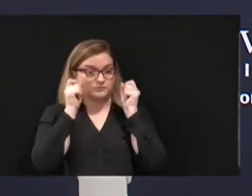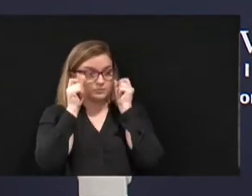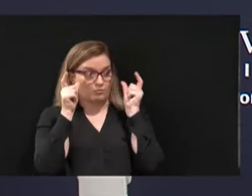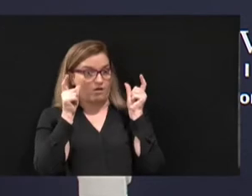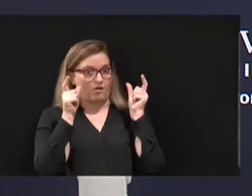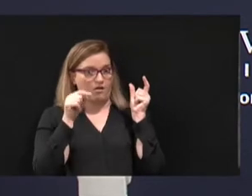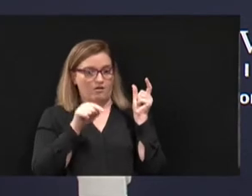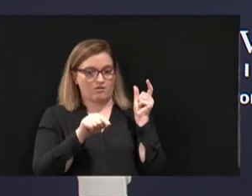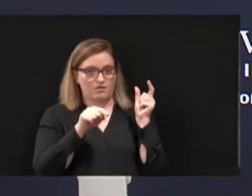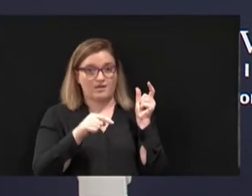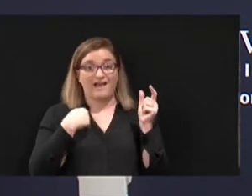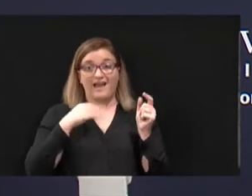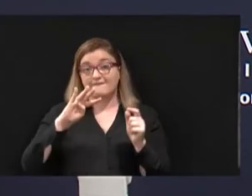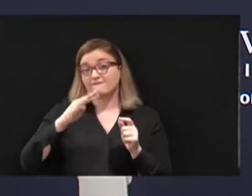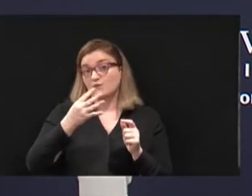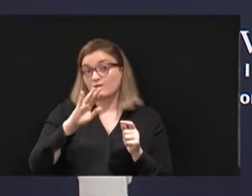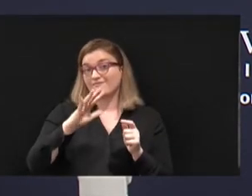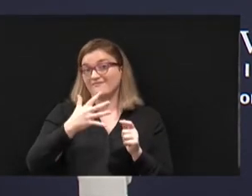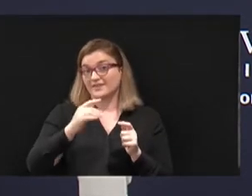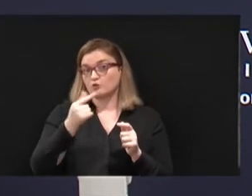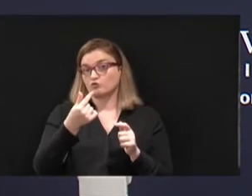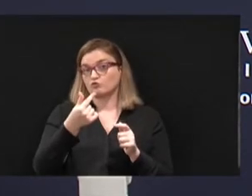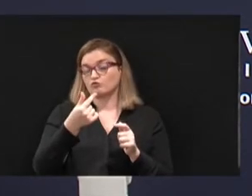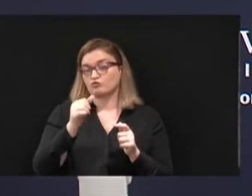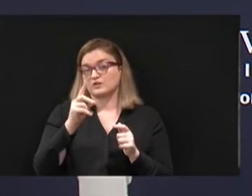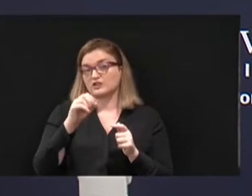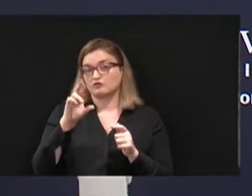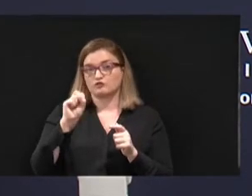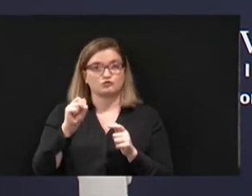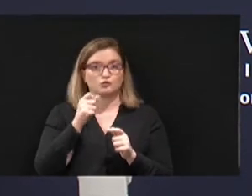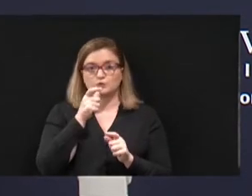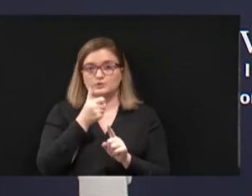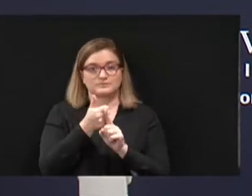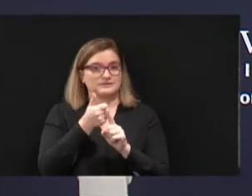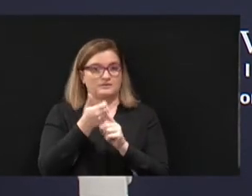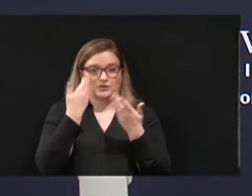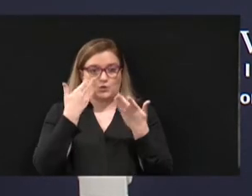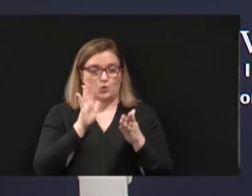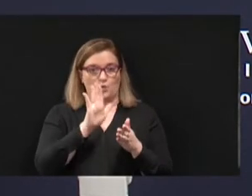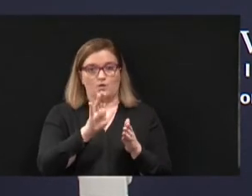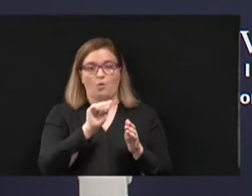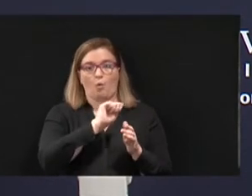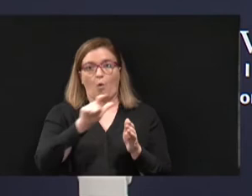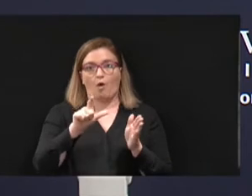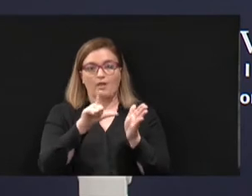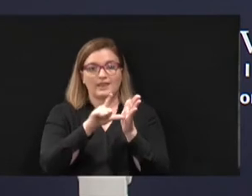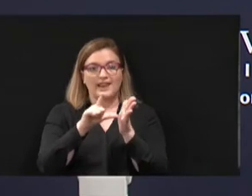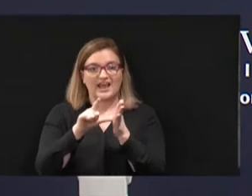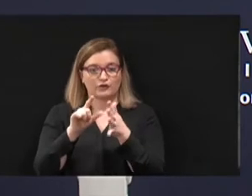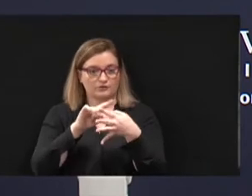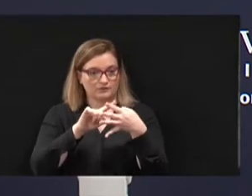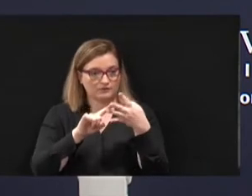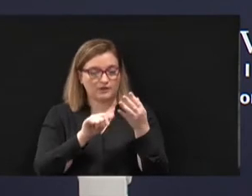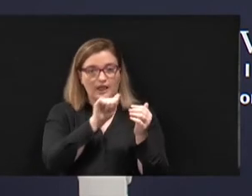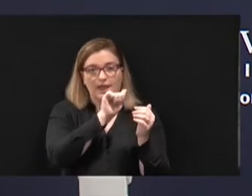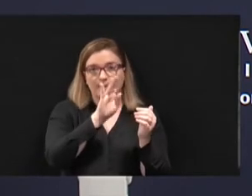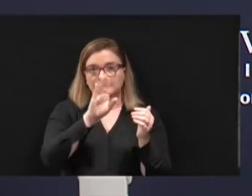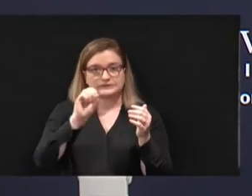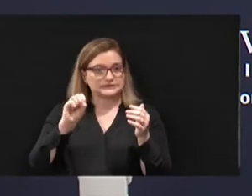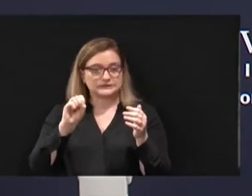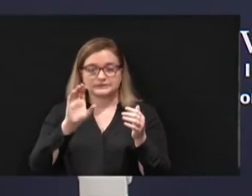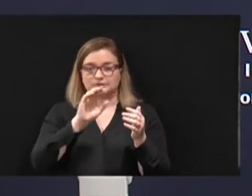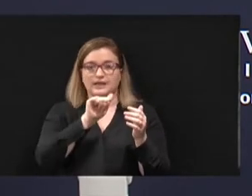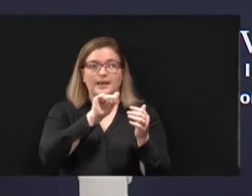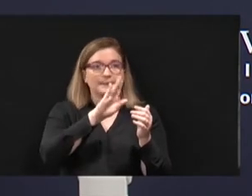had fourth graders and fifth graders who didn't know all their letters in English and didn't know all their sounds in English. So we